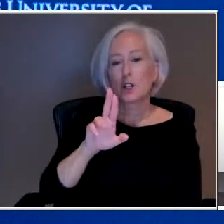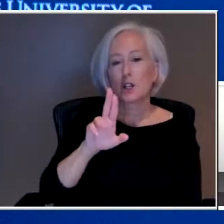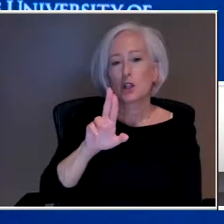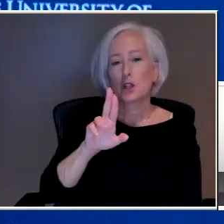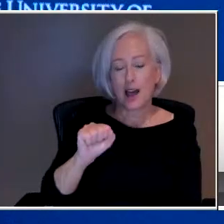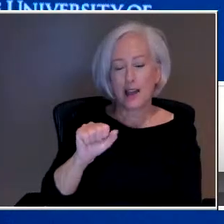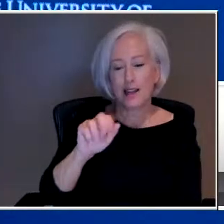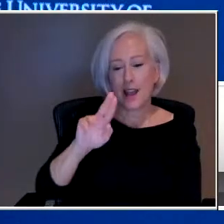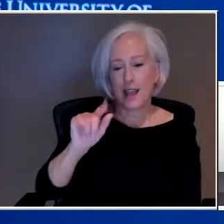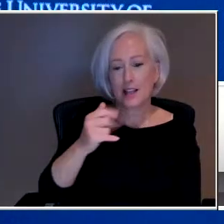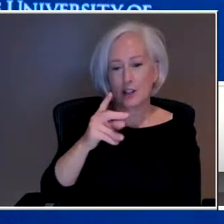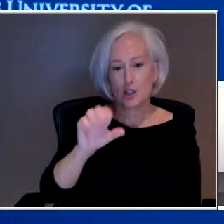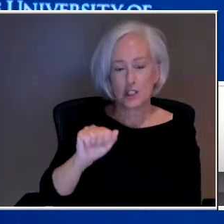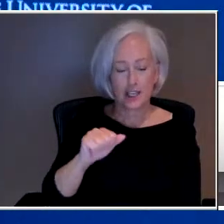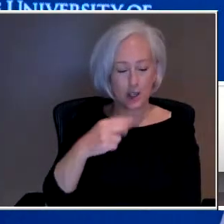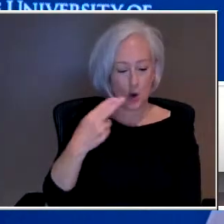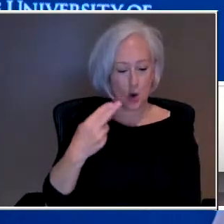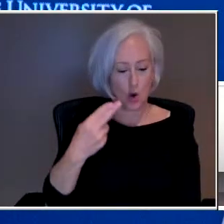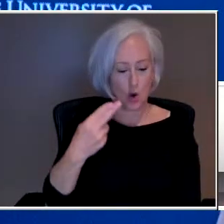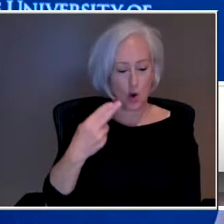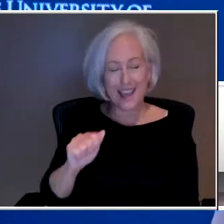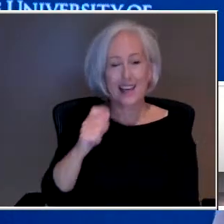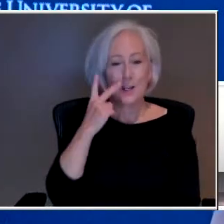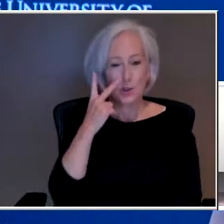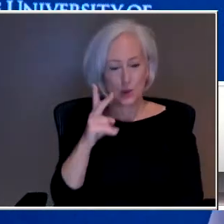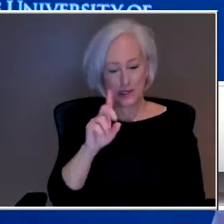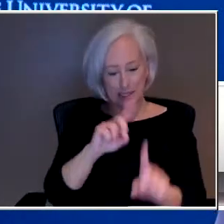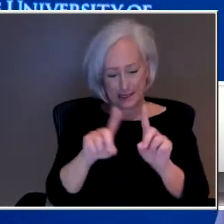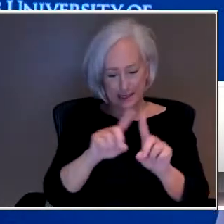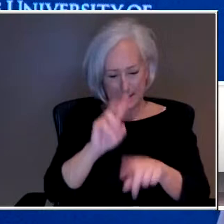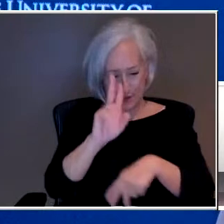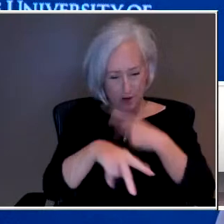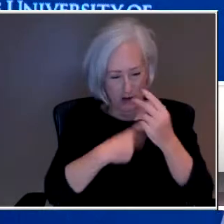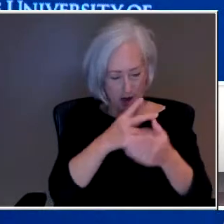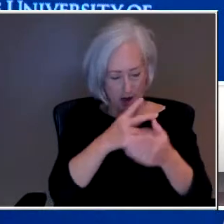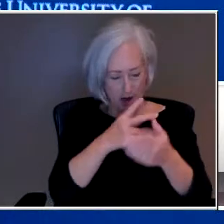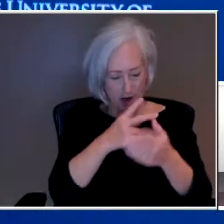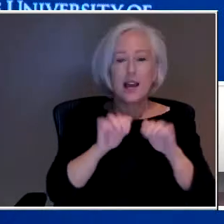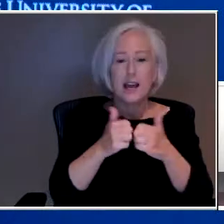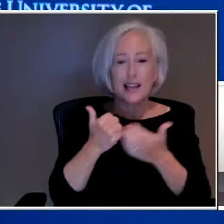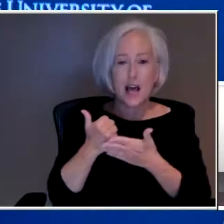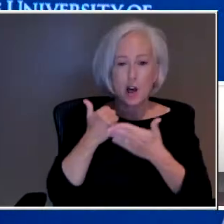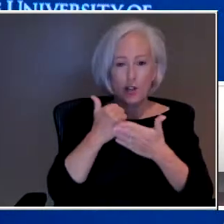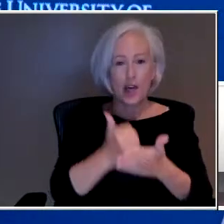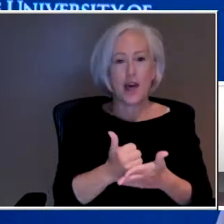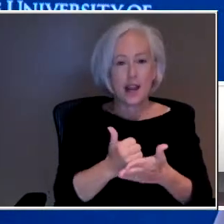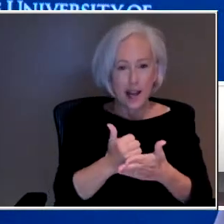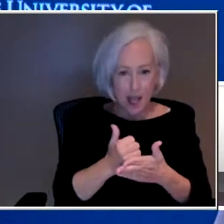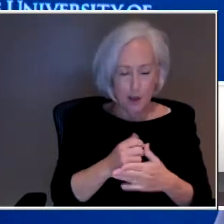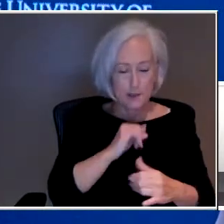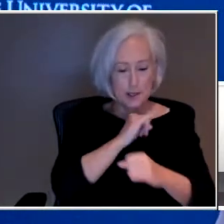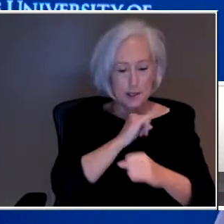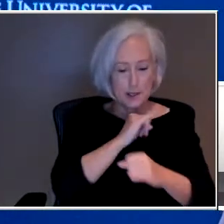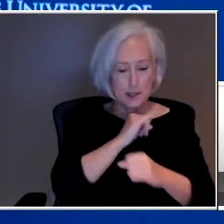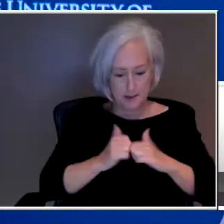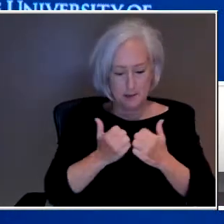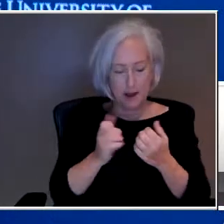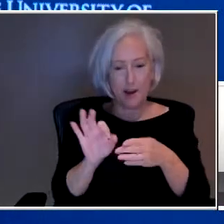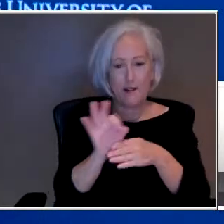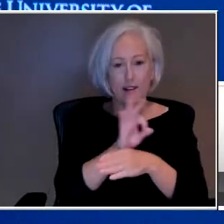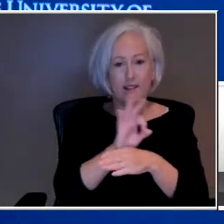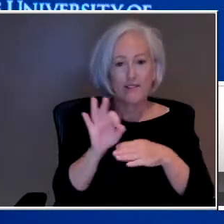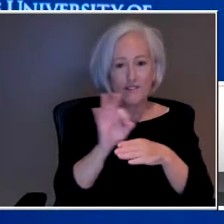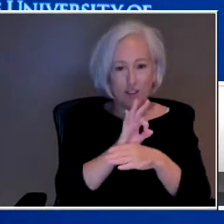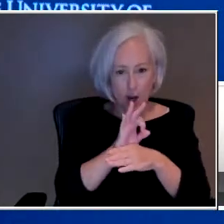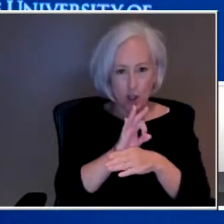HLA, different types of that. And those help in our immune system and the functioning and the way that pieces of